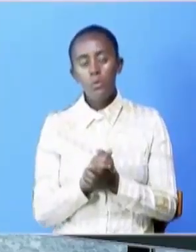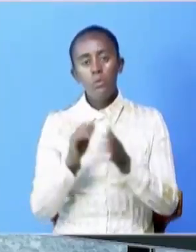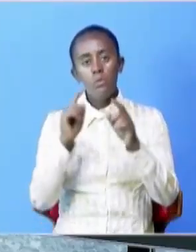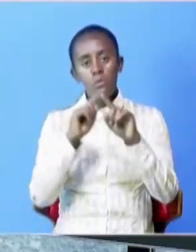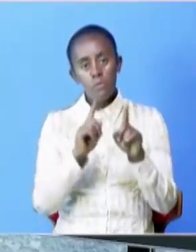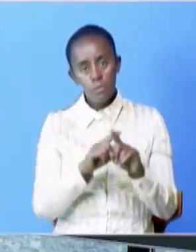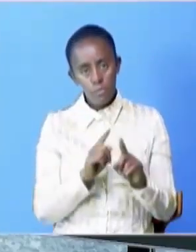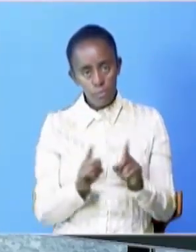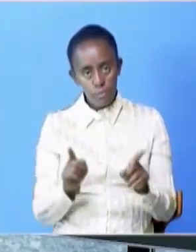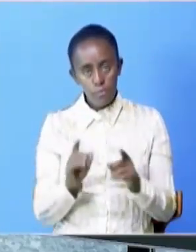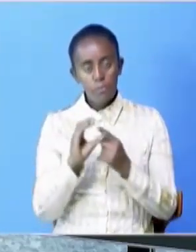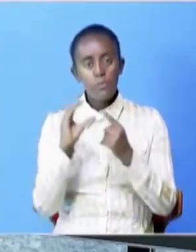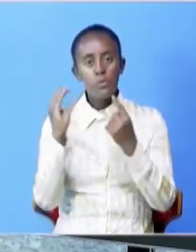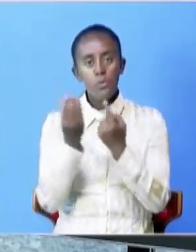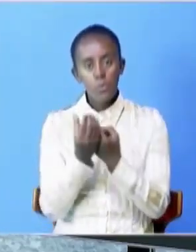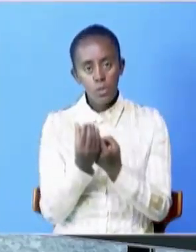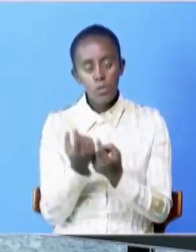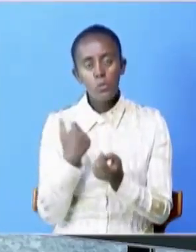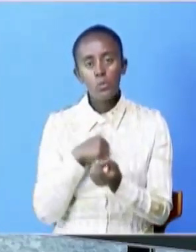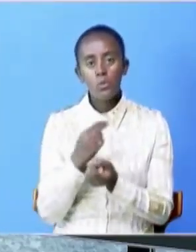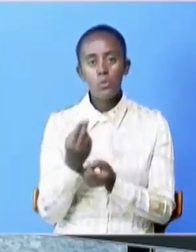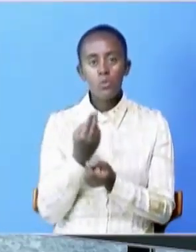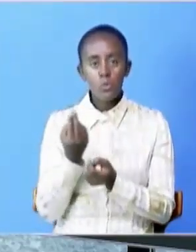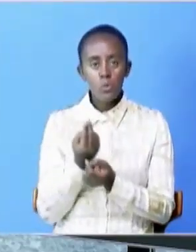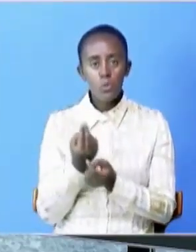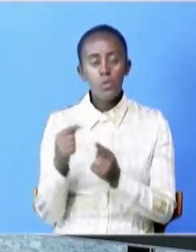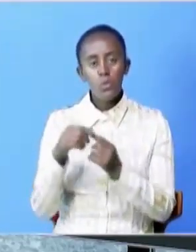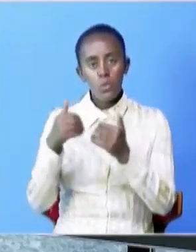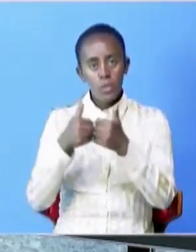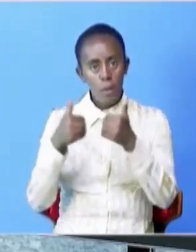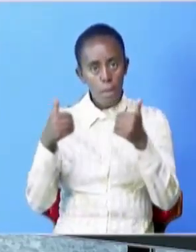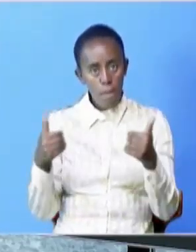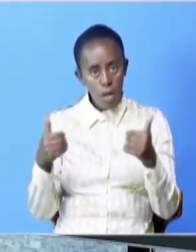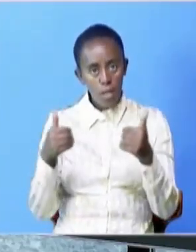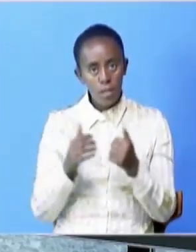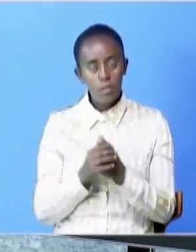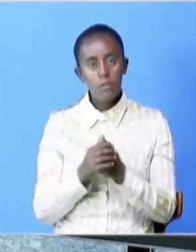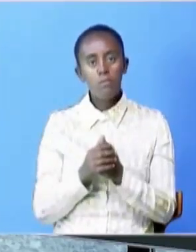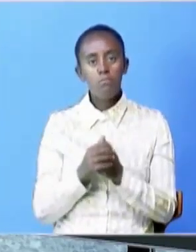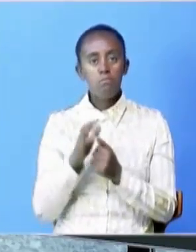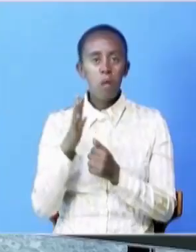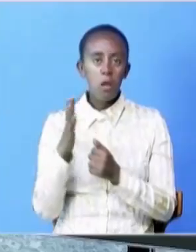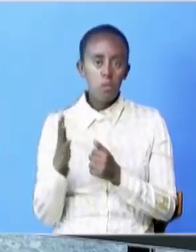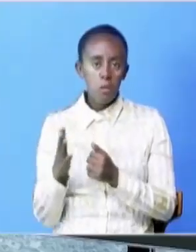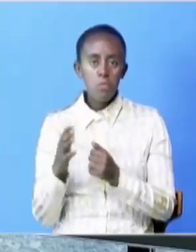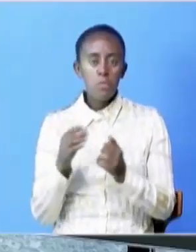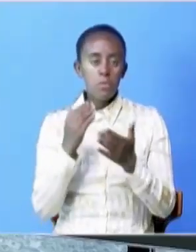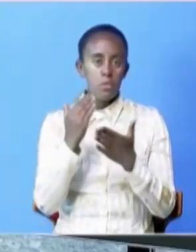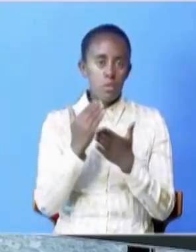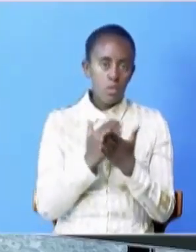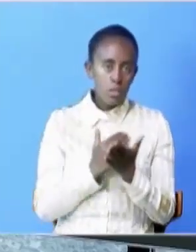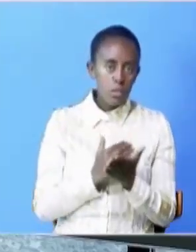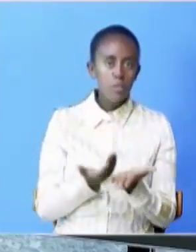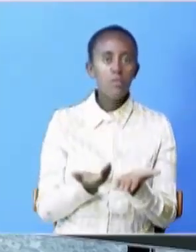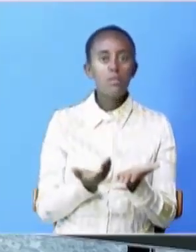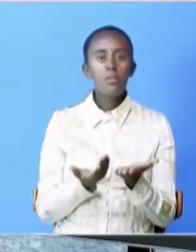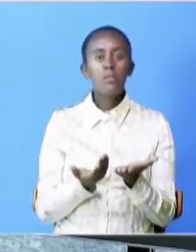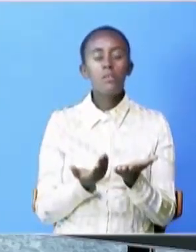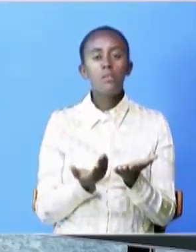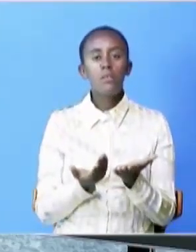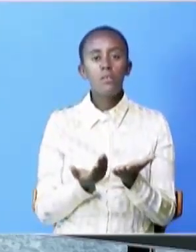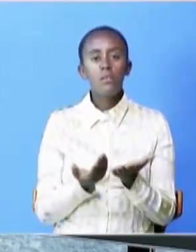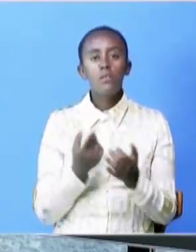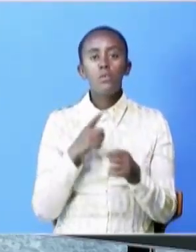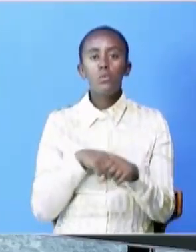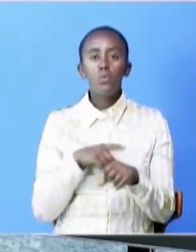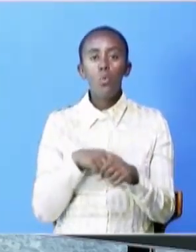different situations. We use it to separate items in a list. We use it